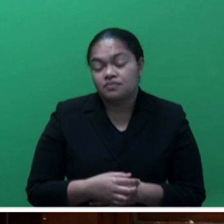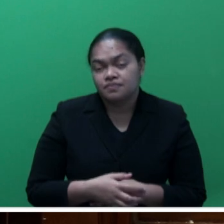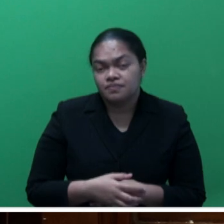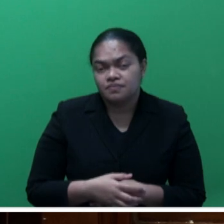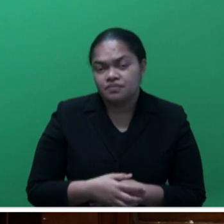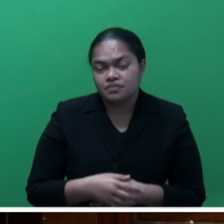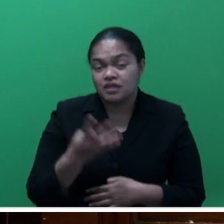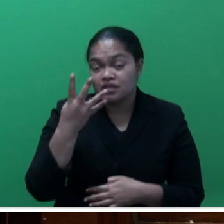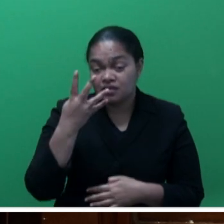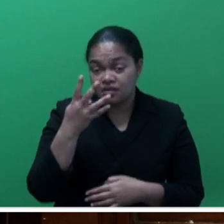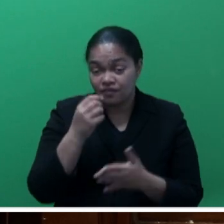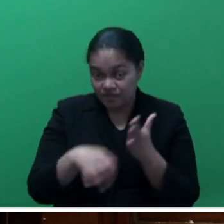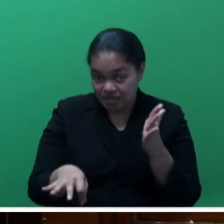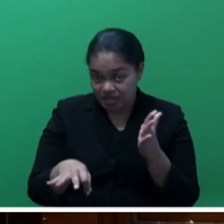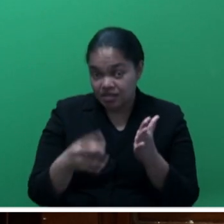is $40.